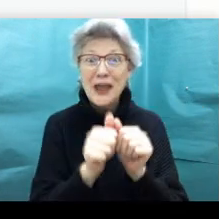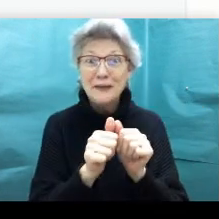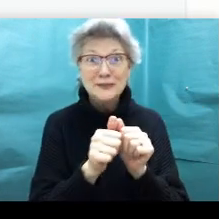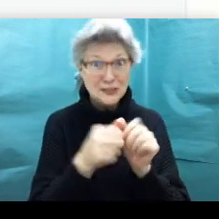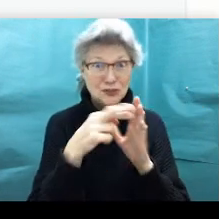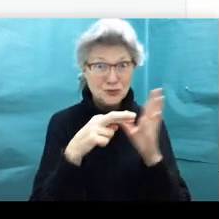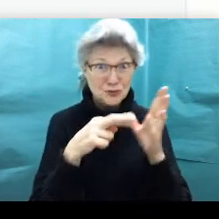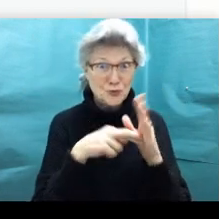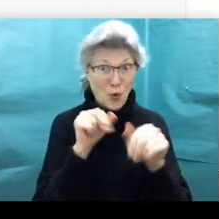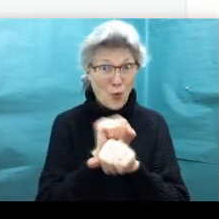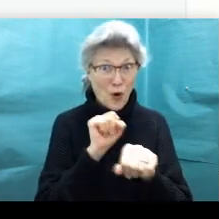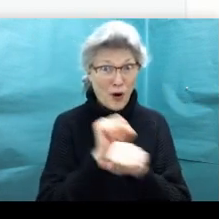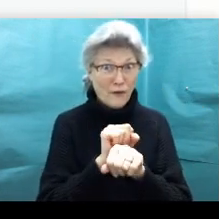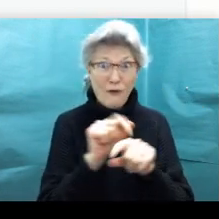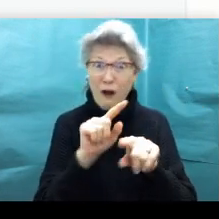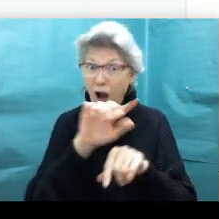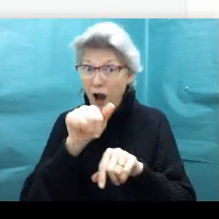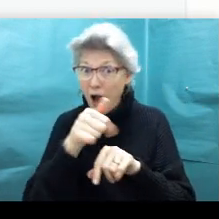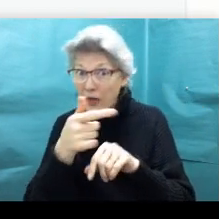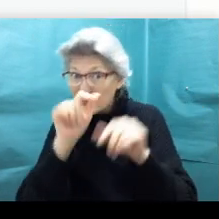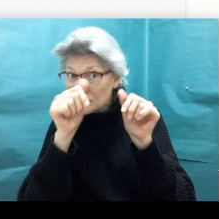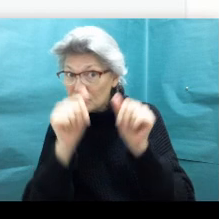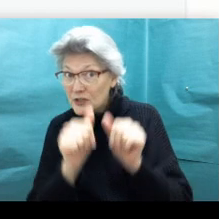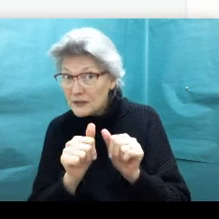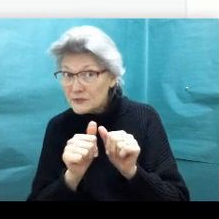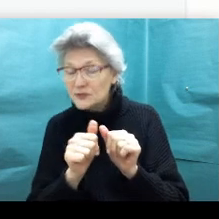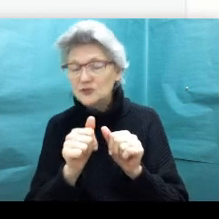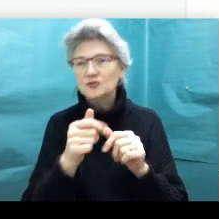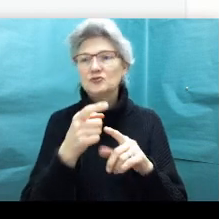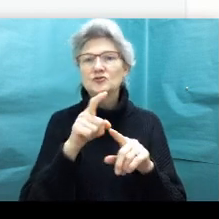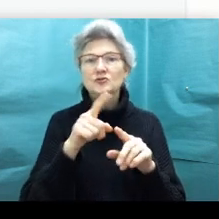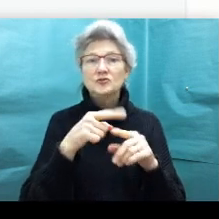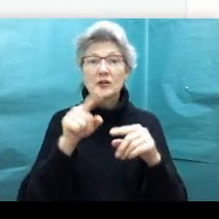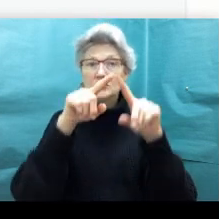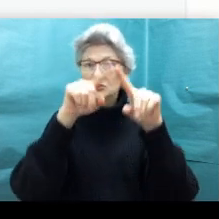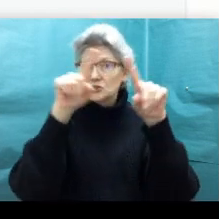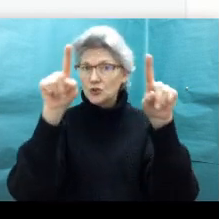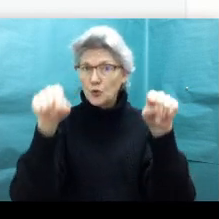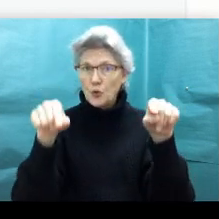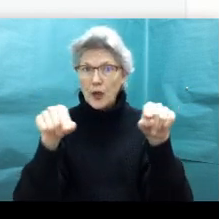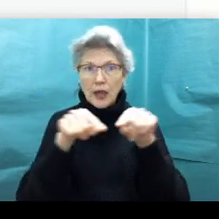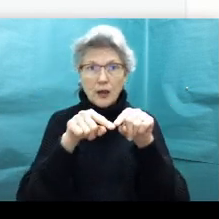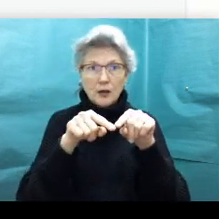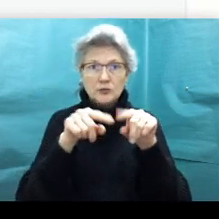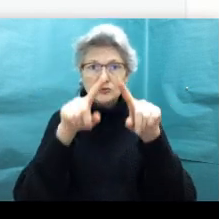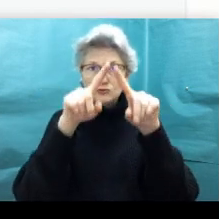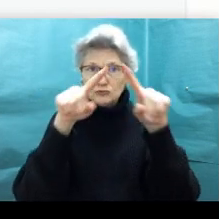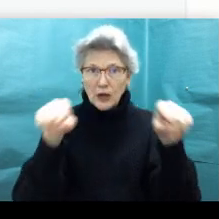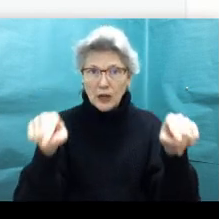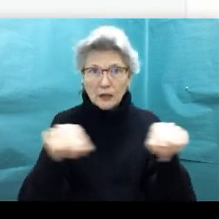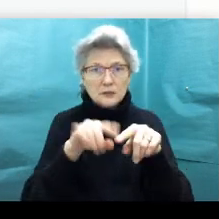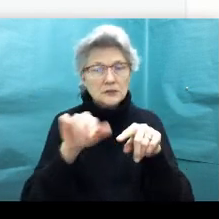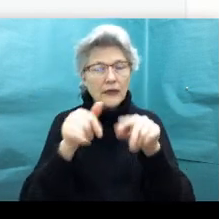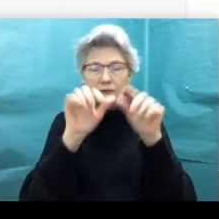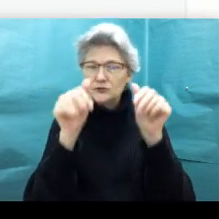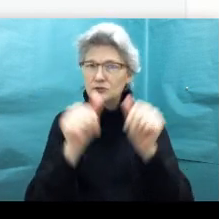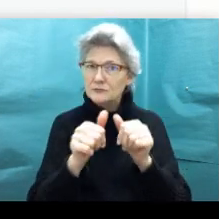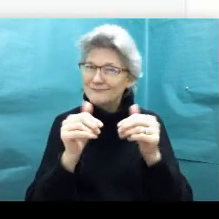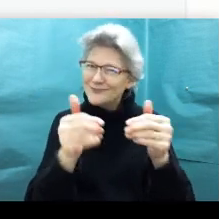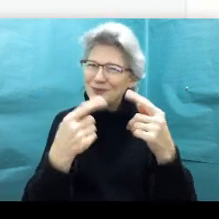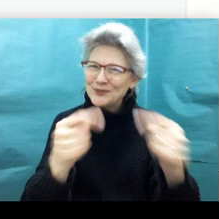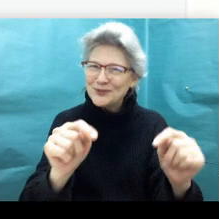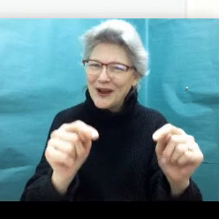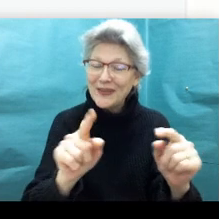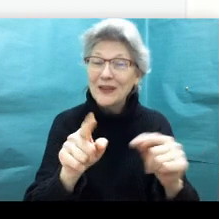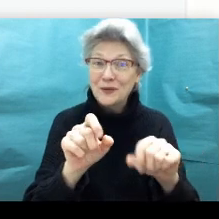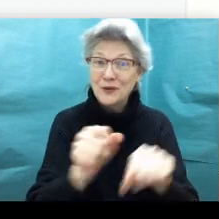rule work, right? Explore, check squares, triangles, there's other shapes on there as well. So give that a try, and then